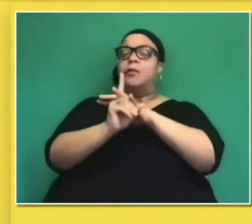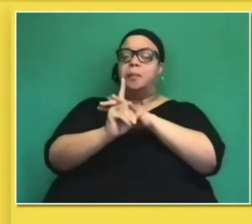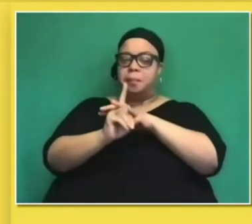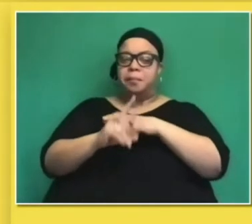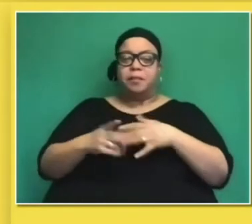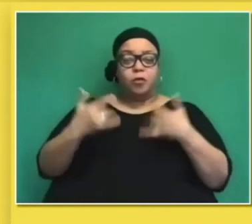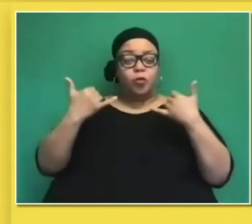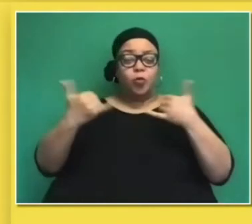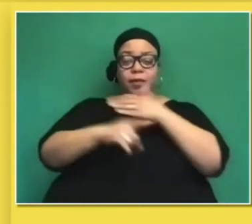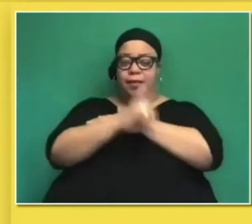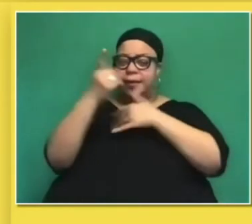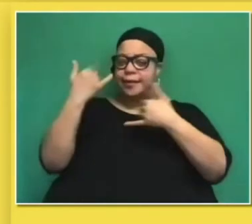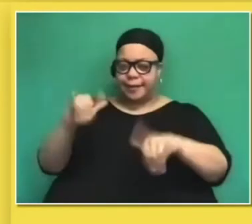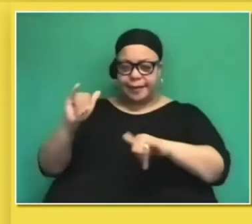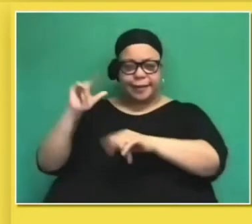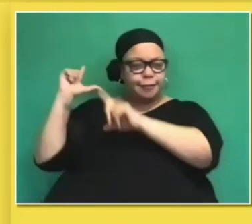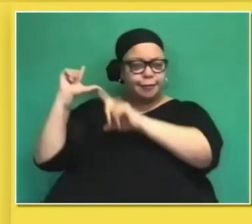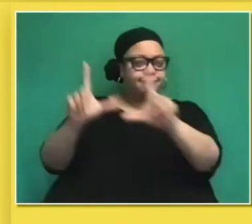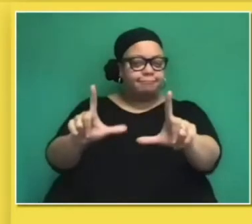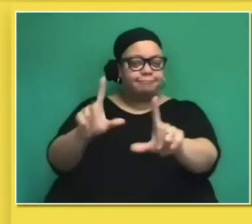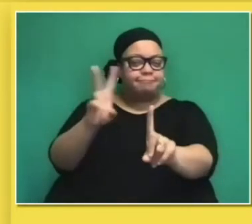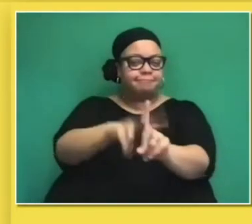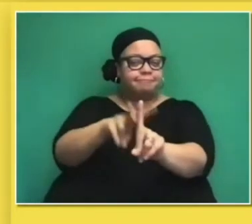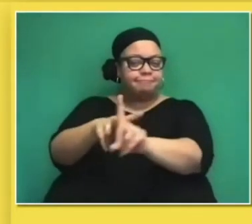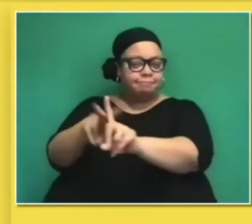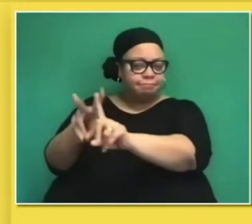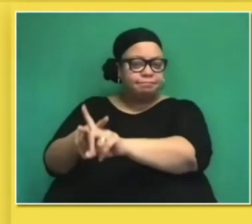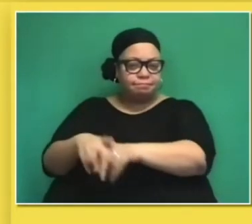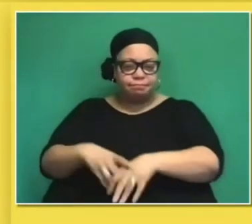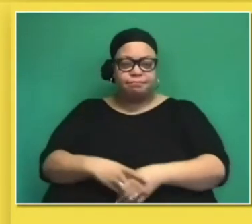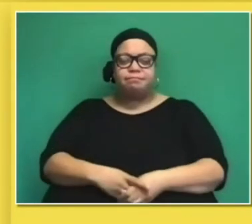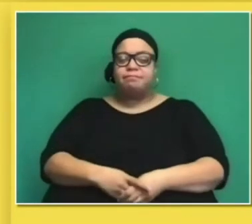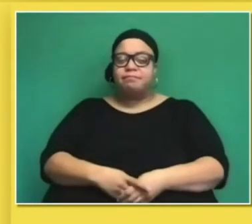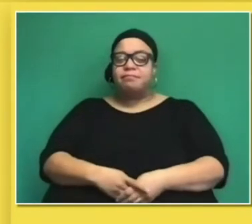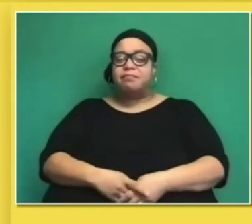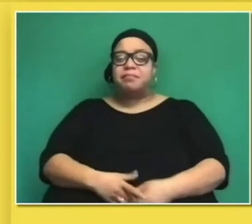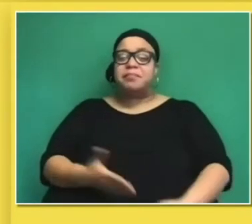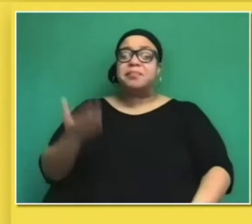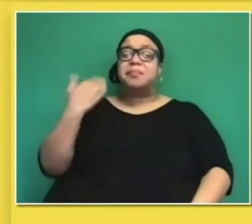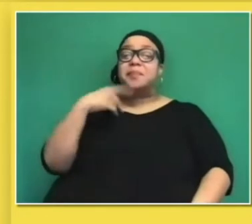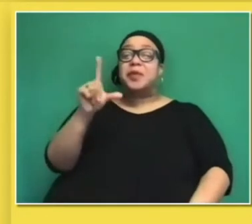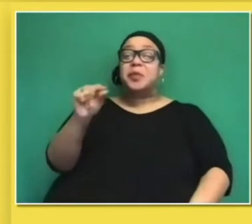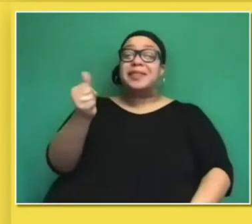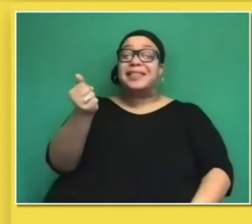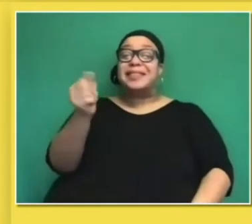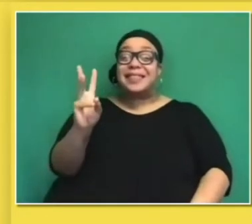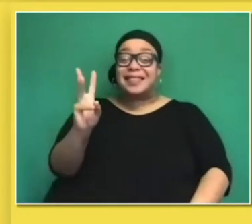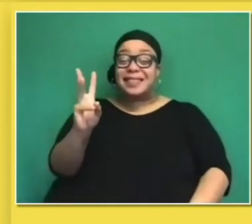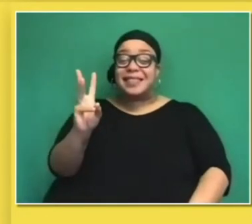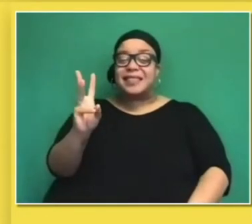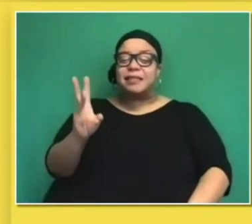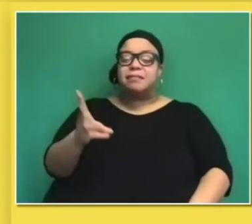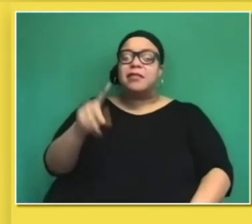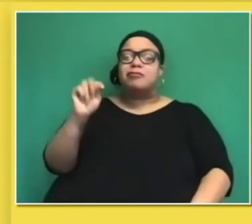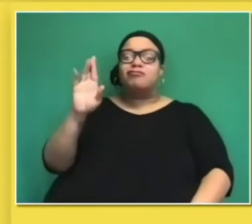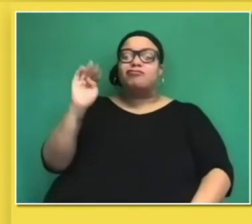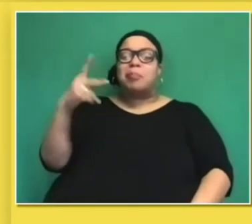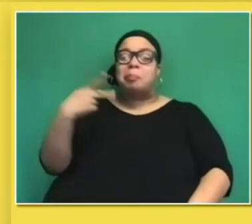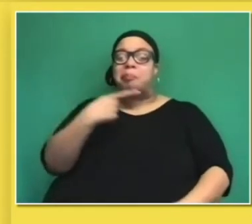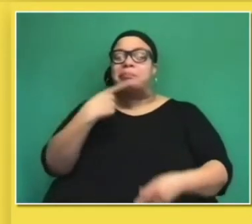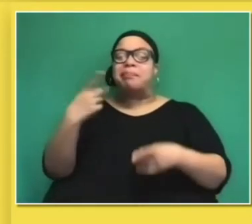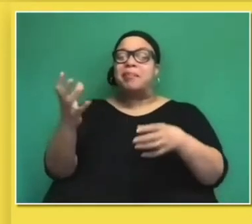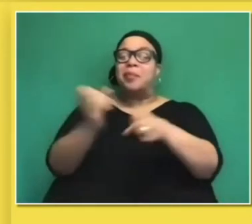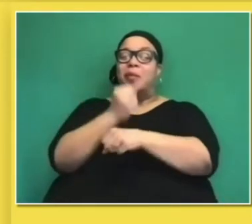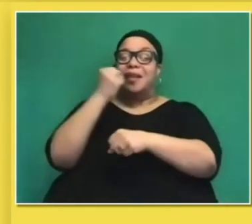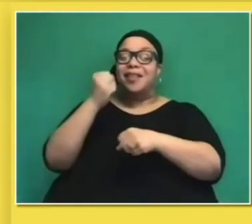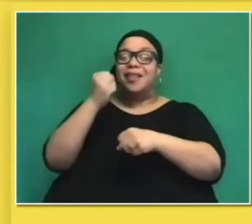college vote in 2016, he has proudly, every time he could, displayed a US map that highlights